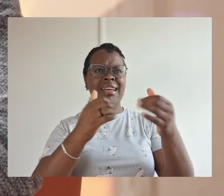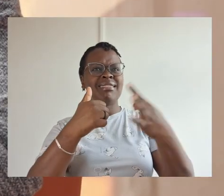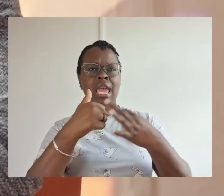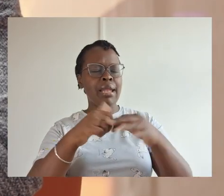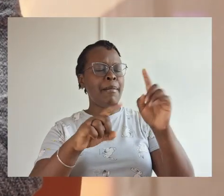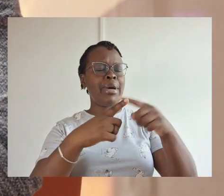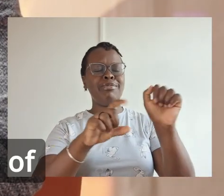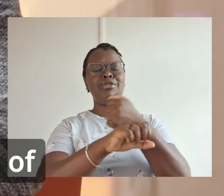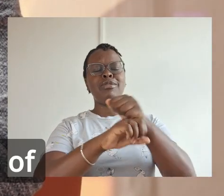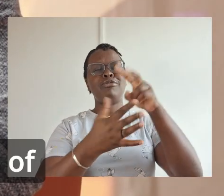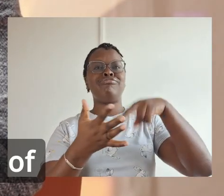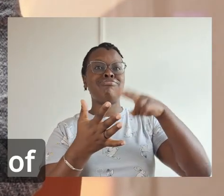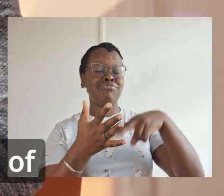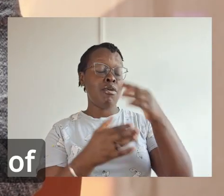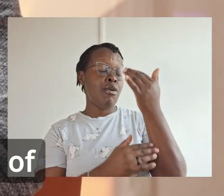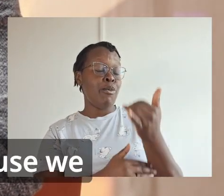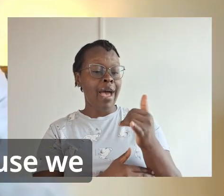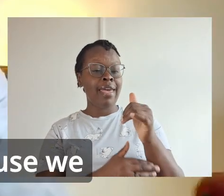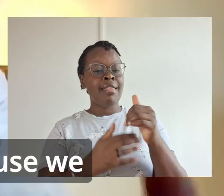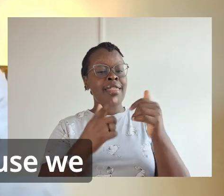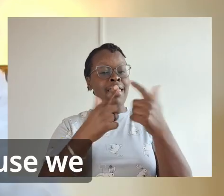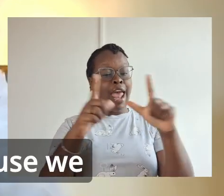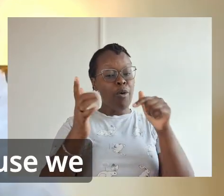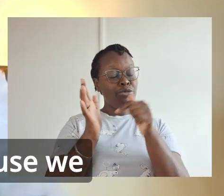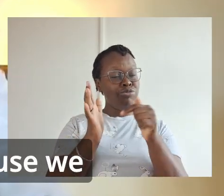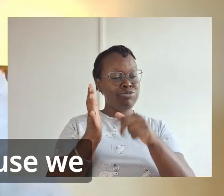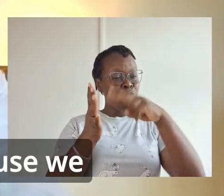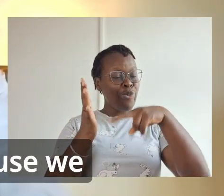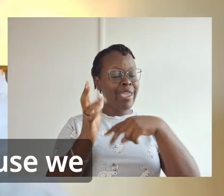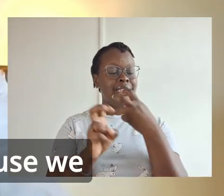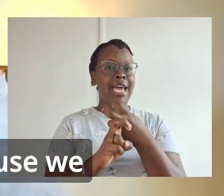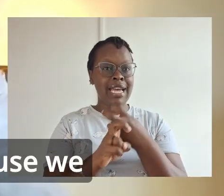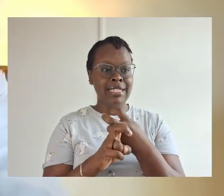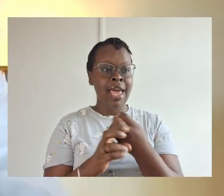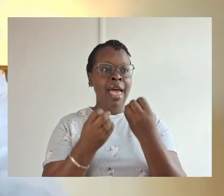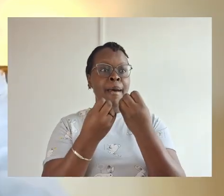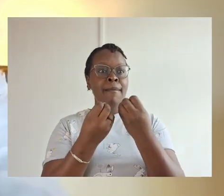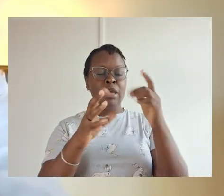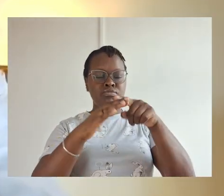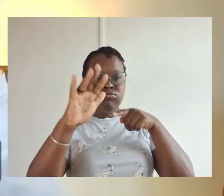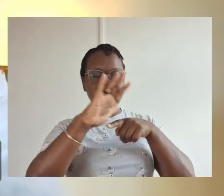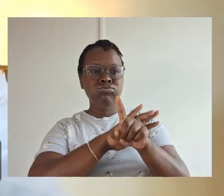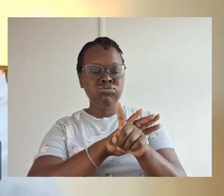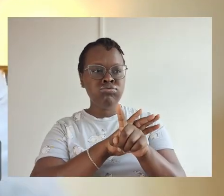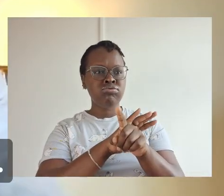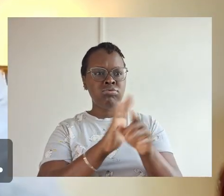read and write. The reason being the language of instruction is not favoring them because they walk to the classroom